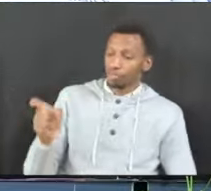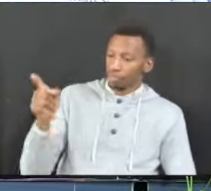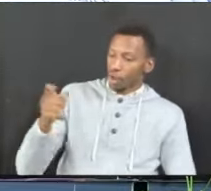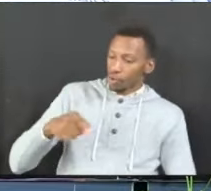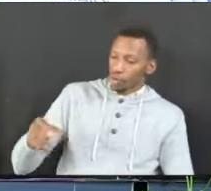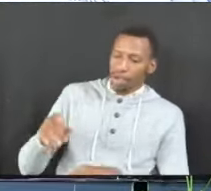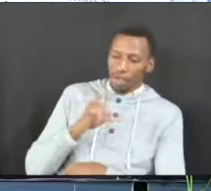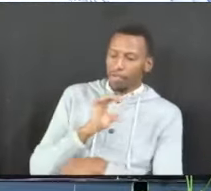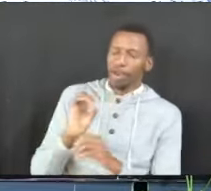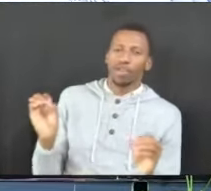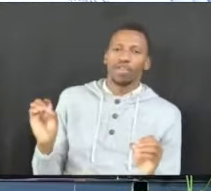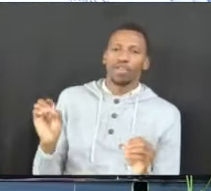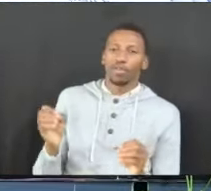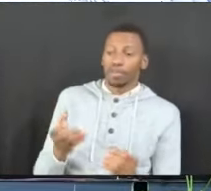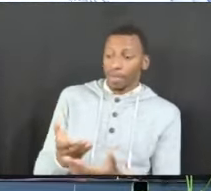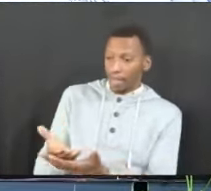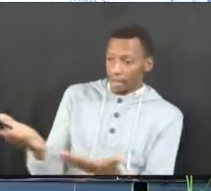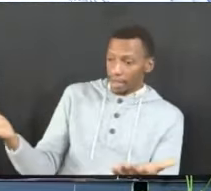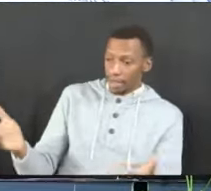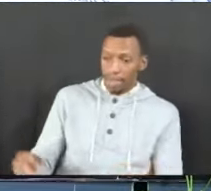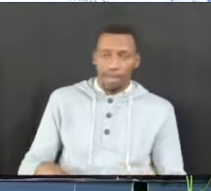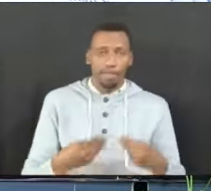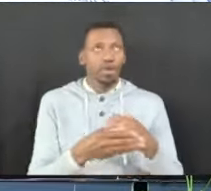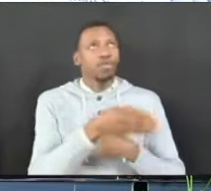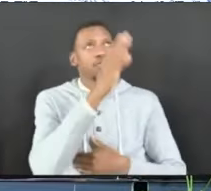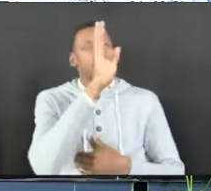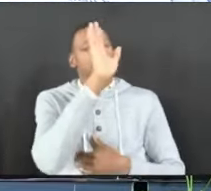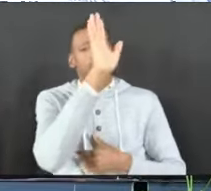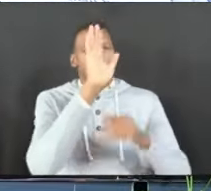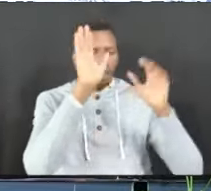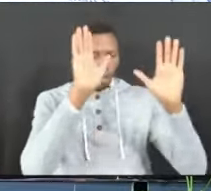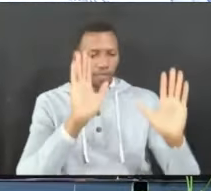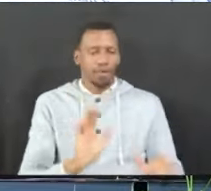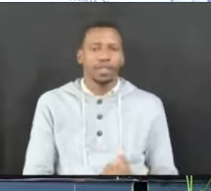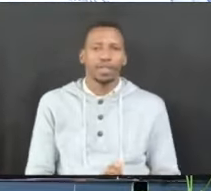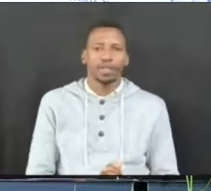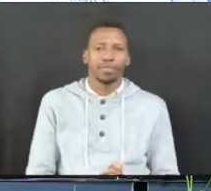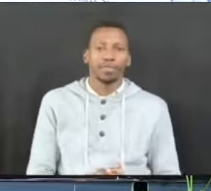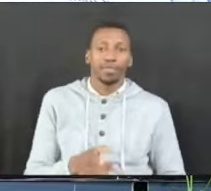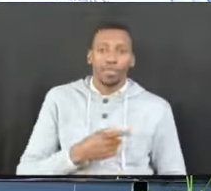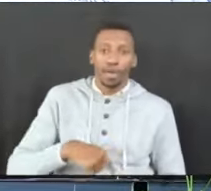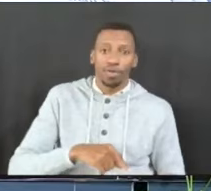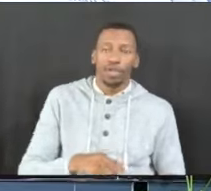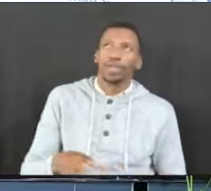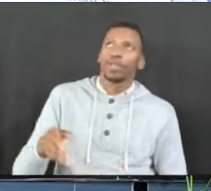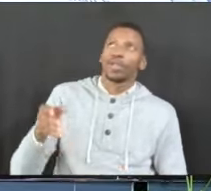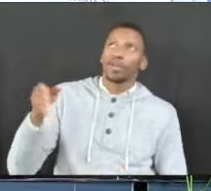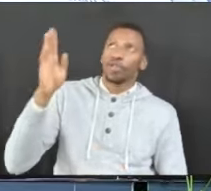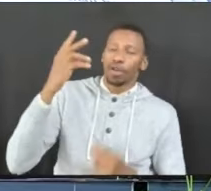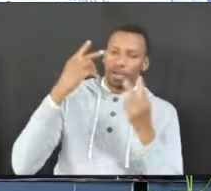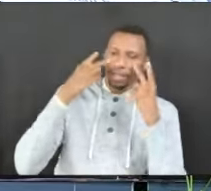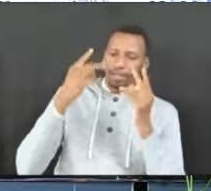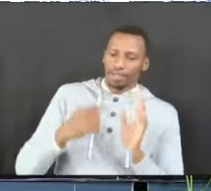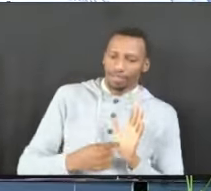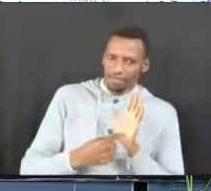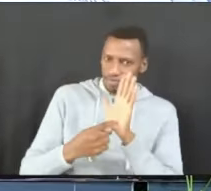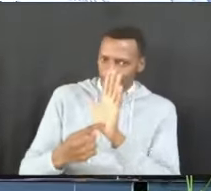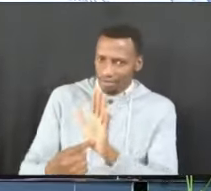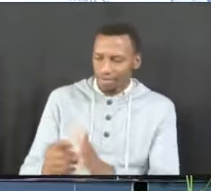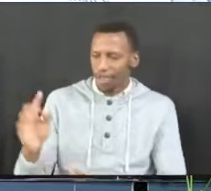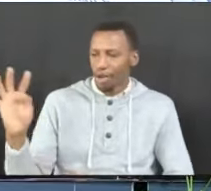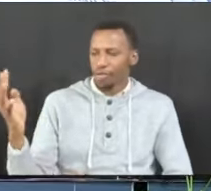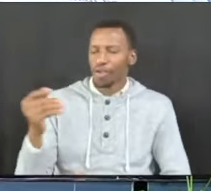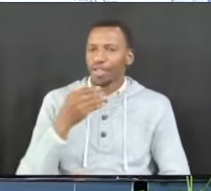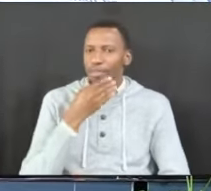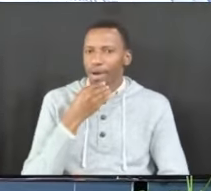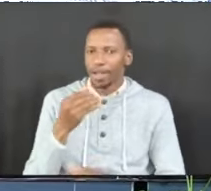fear. They gave God what he was worth. And we saw God present himself as the fourth man in the fire. You